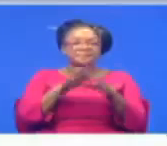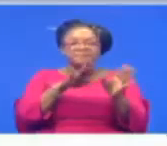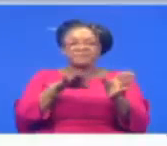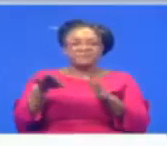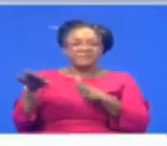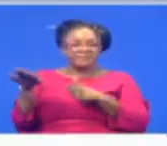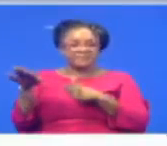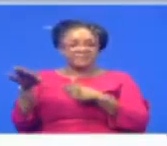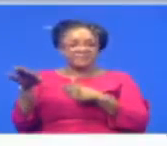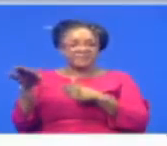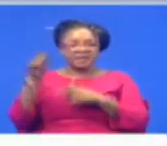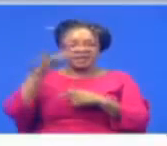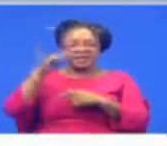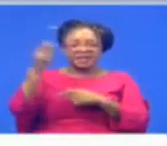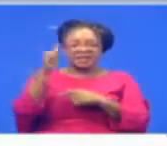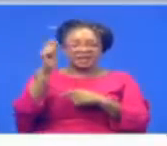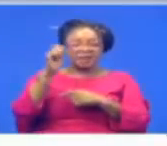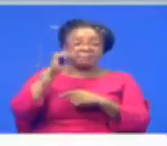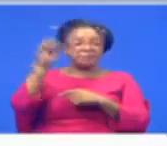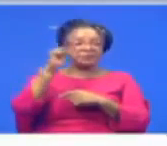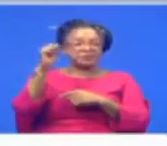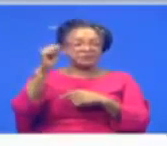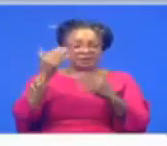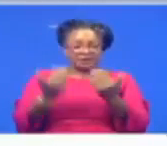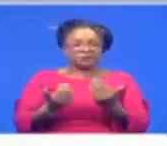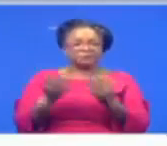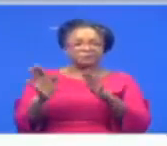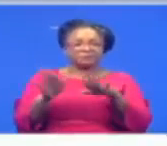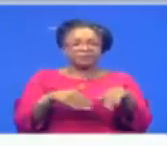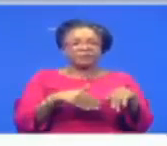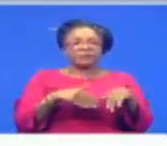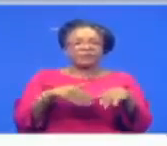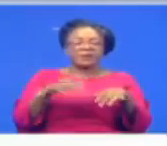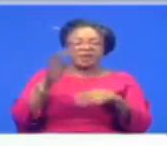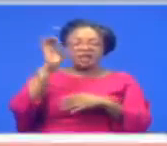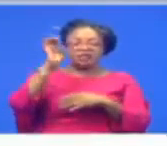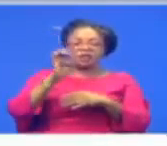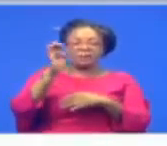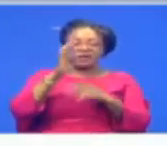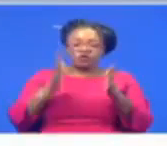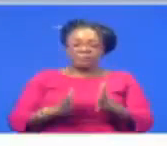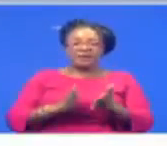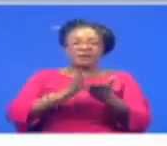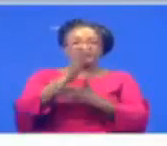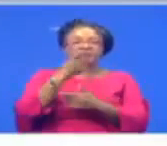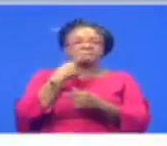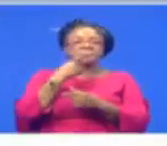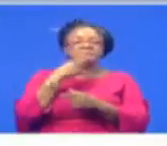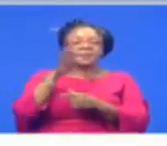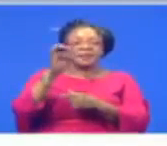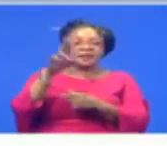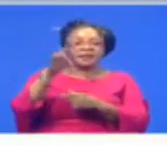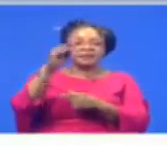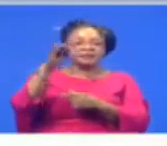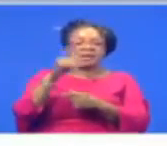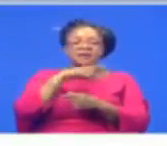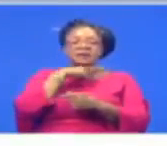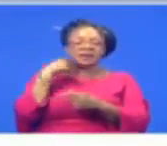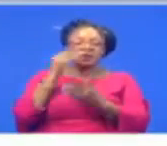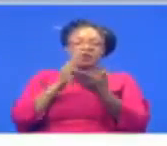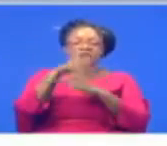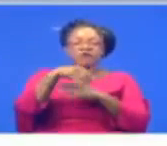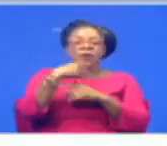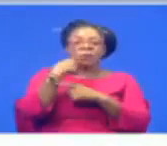Kenyan politics to Ethiopia now, and Ethiopian Human Rights Commission says that Eritrean soldiers killed over